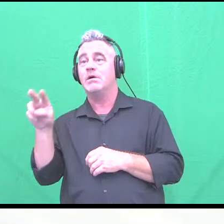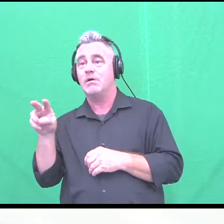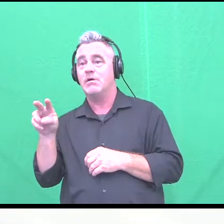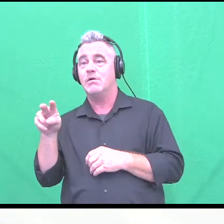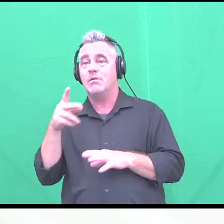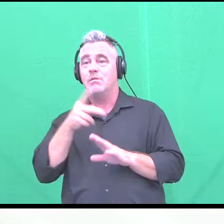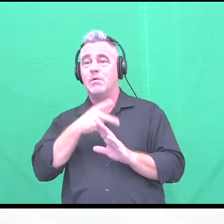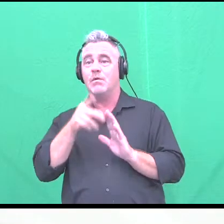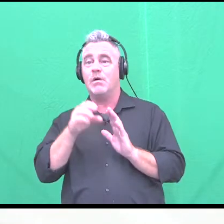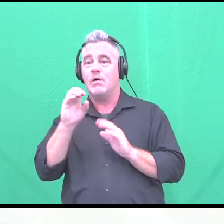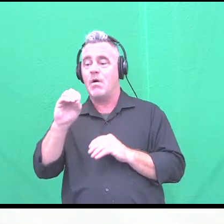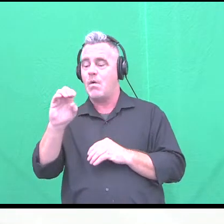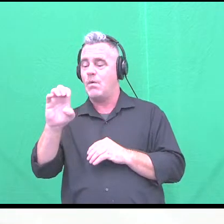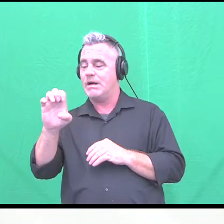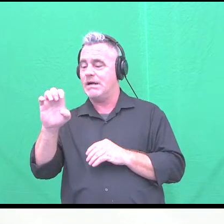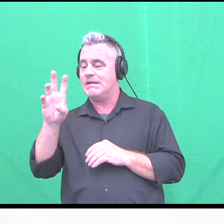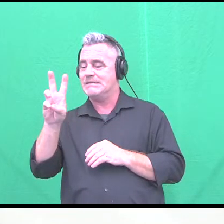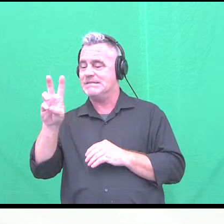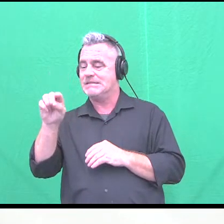OE 6.2.